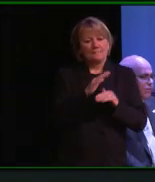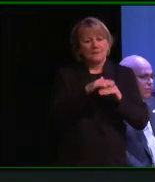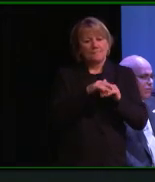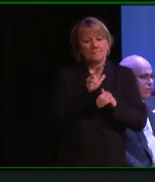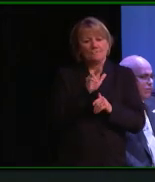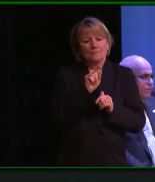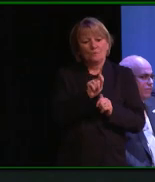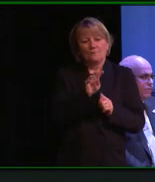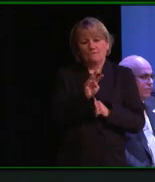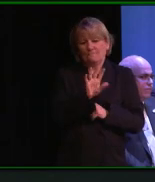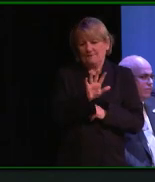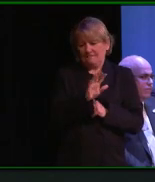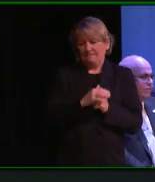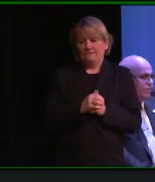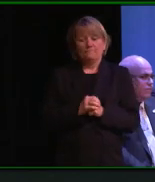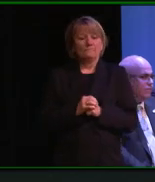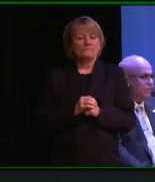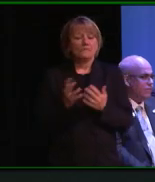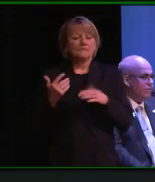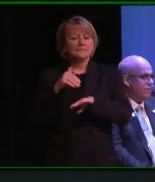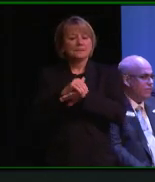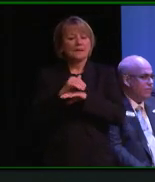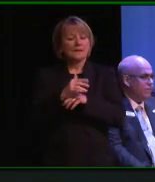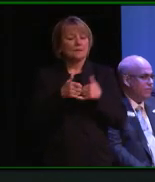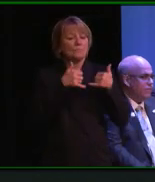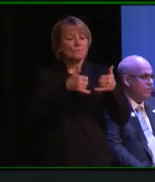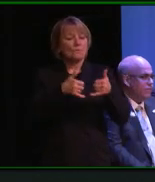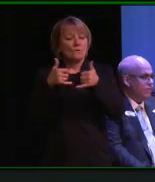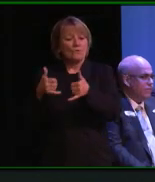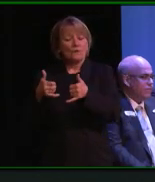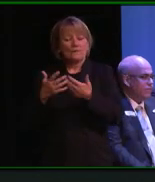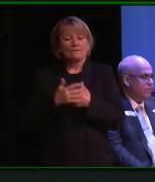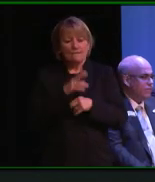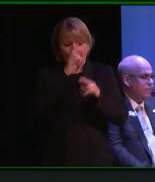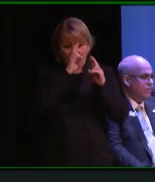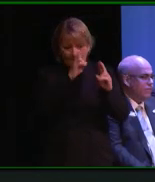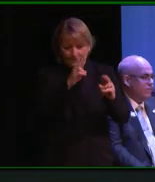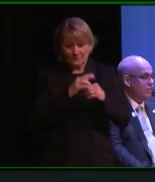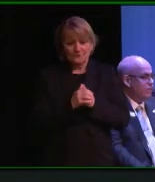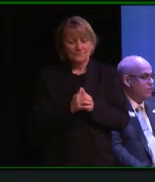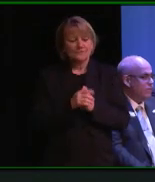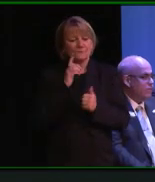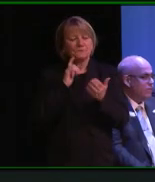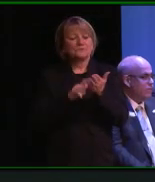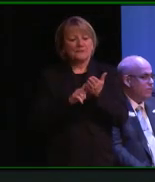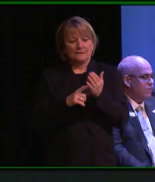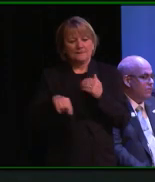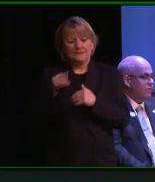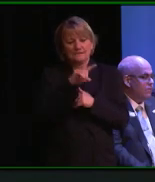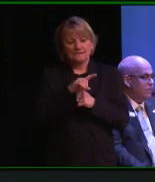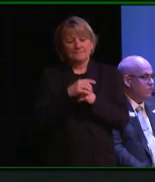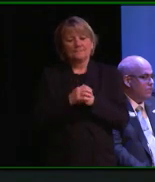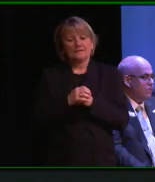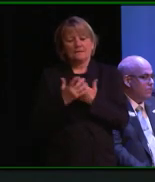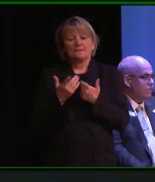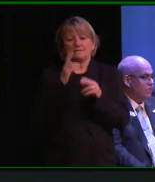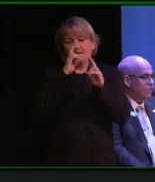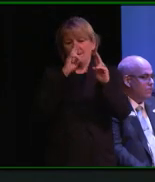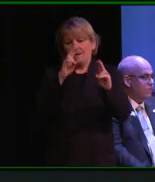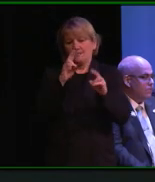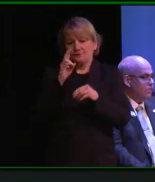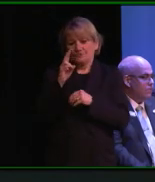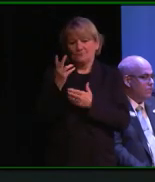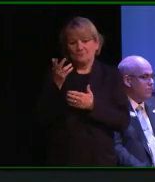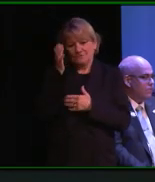3.45. Tonight, we award these students with honors cords and recognize them as Commonwealth Honors